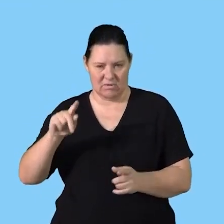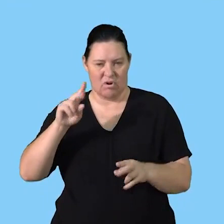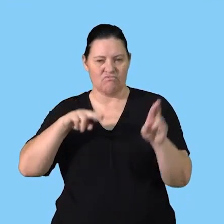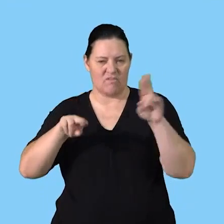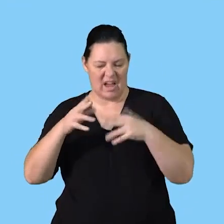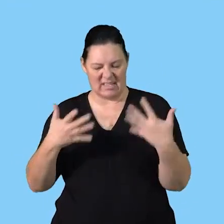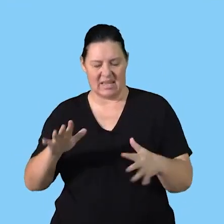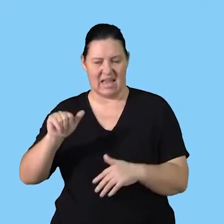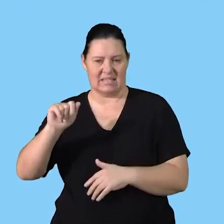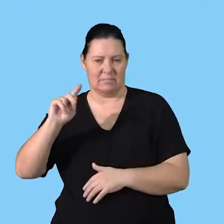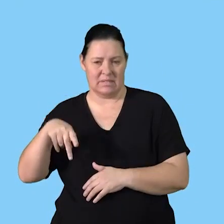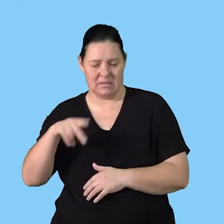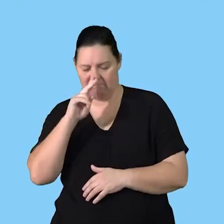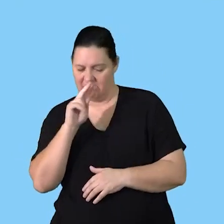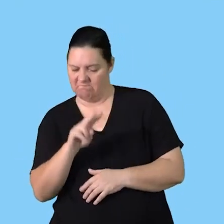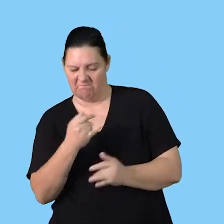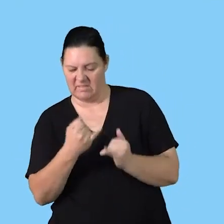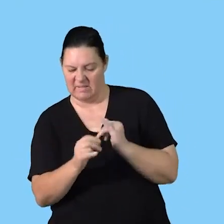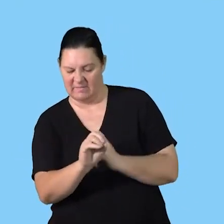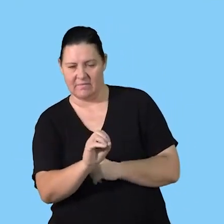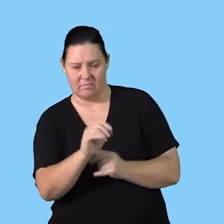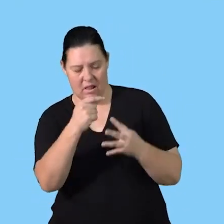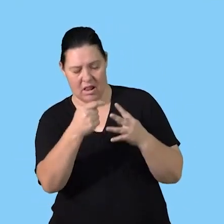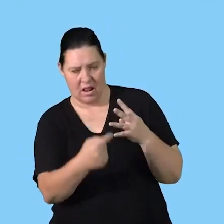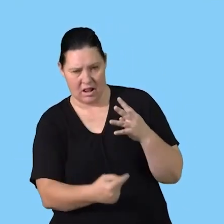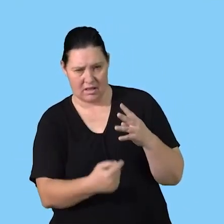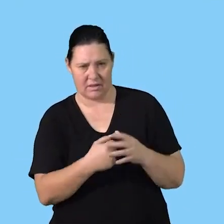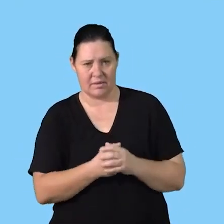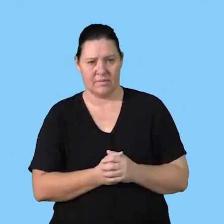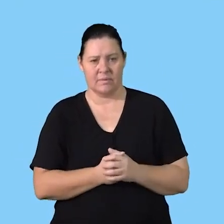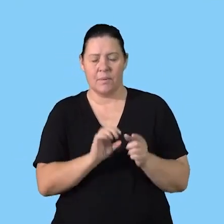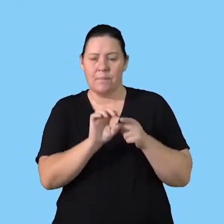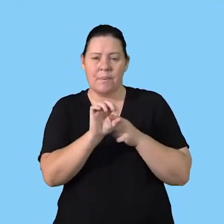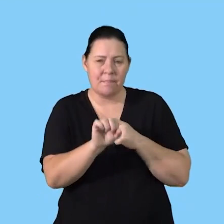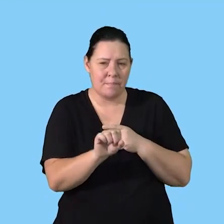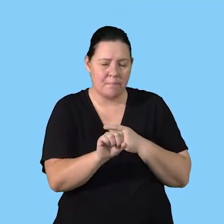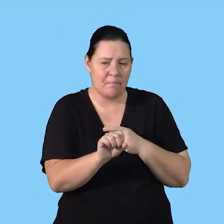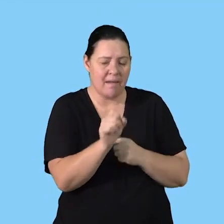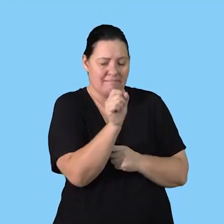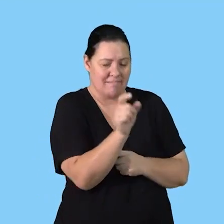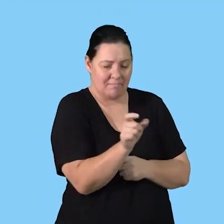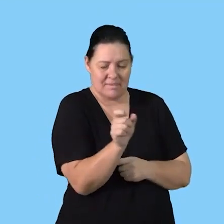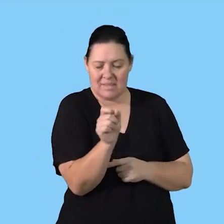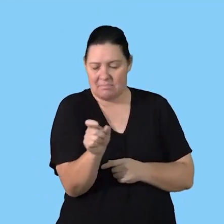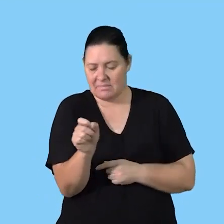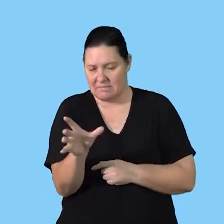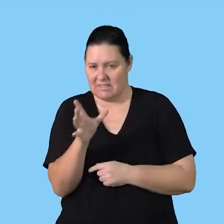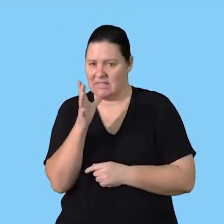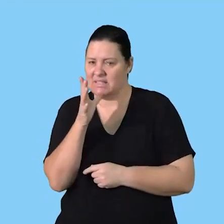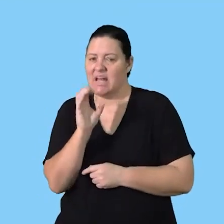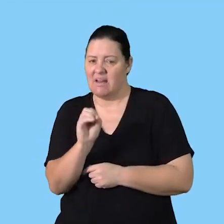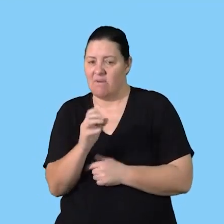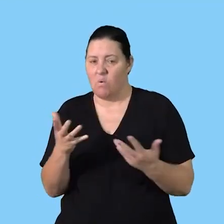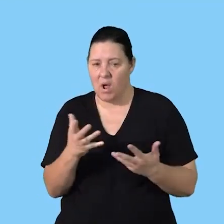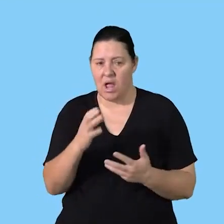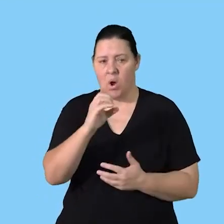revised annual teaching plan with regard to the following. We found that there were significant gaps